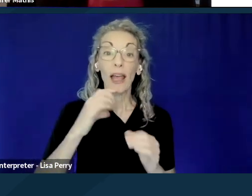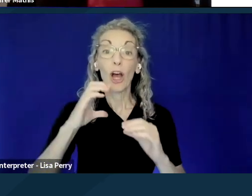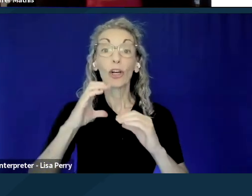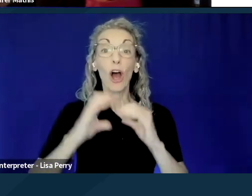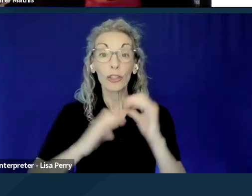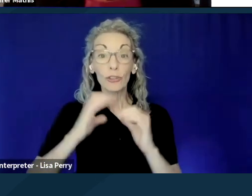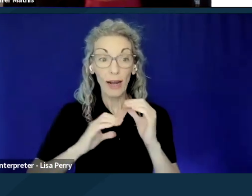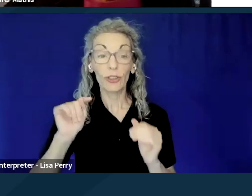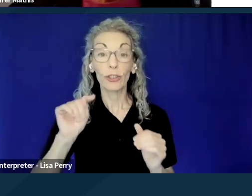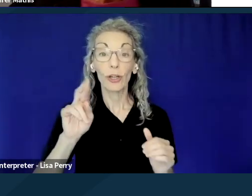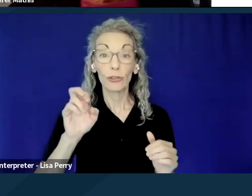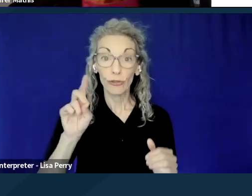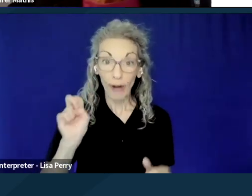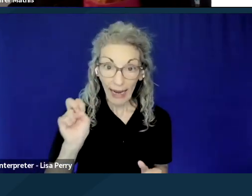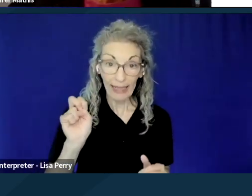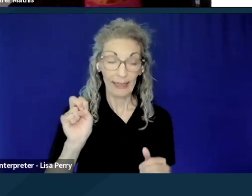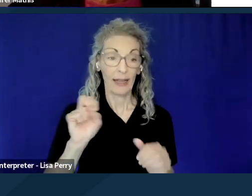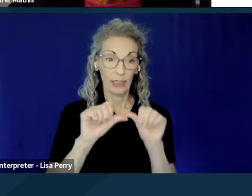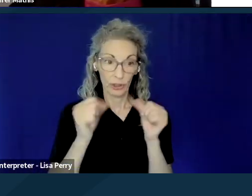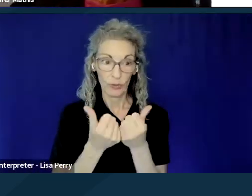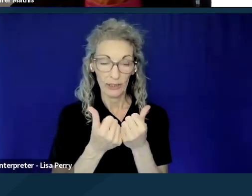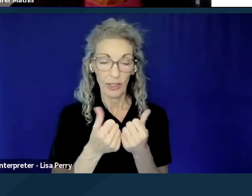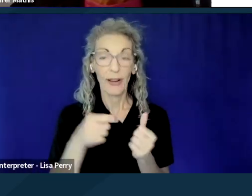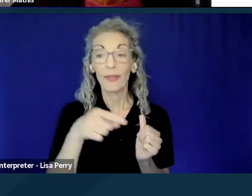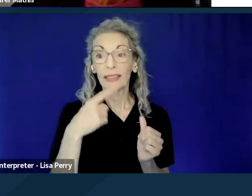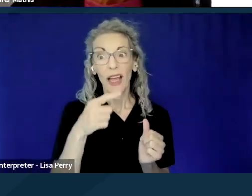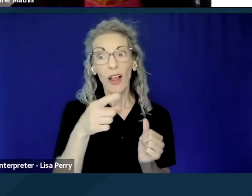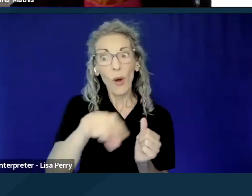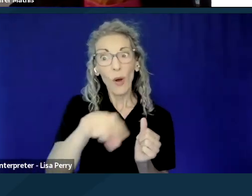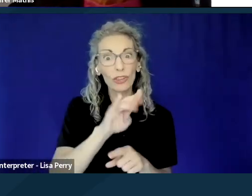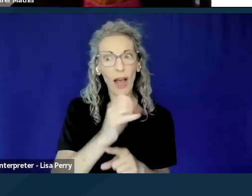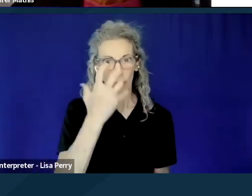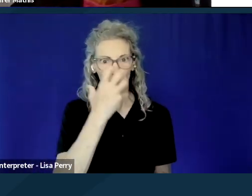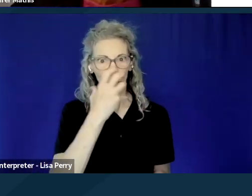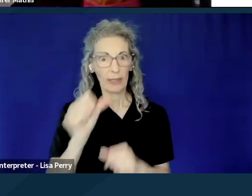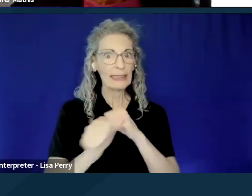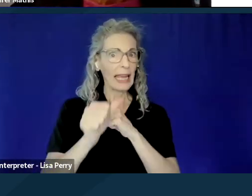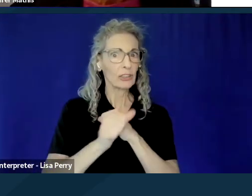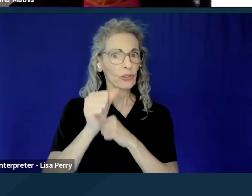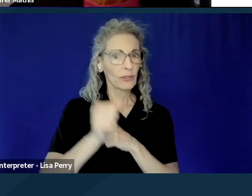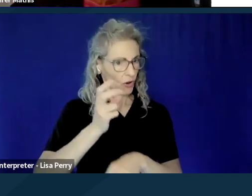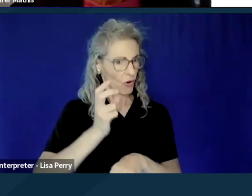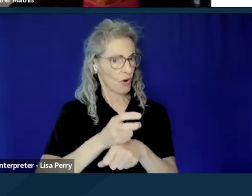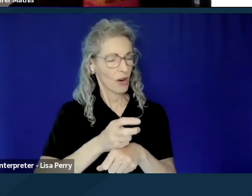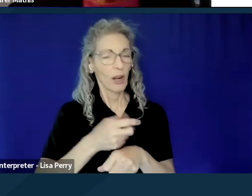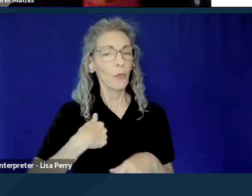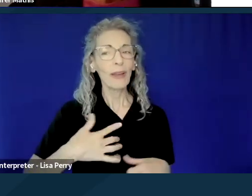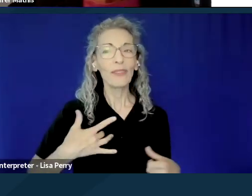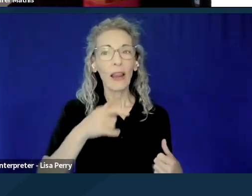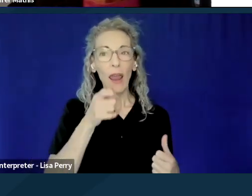Association. um, they said these jobs are particularly dangerous and difficult, and so we don't think that it's